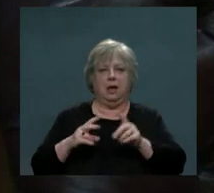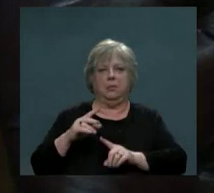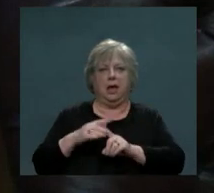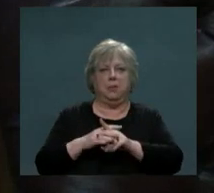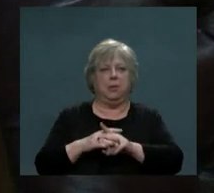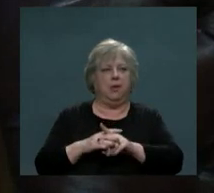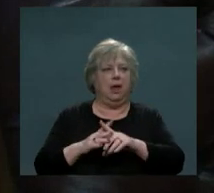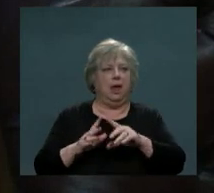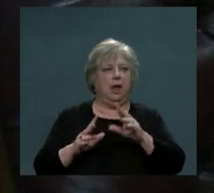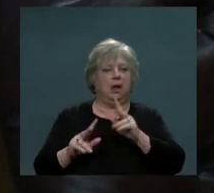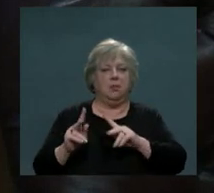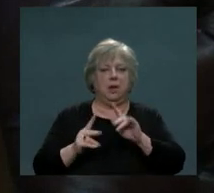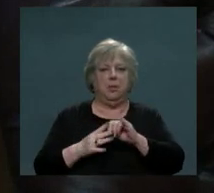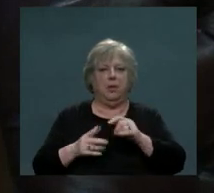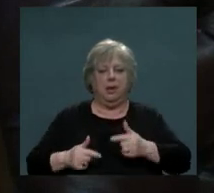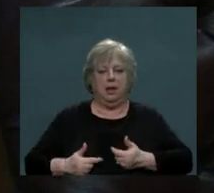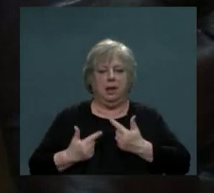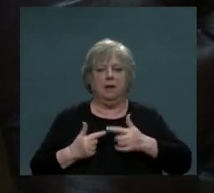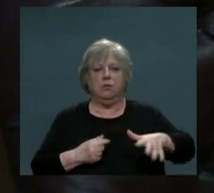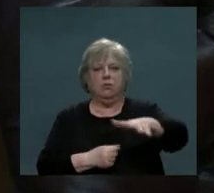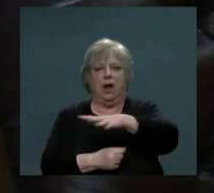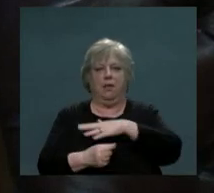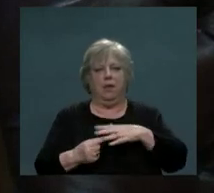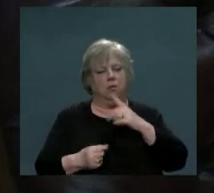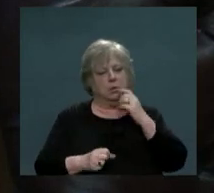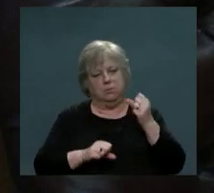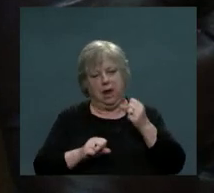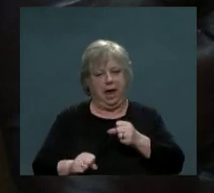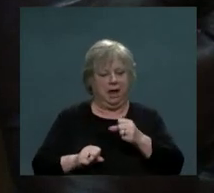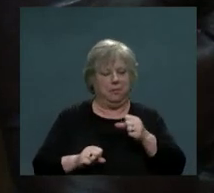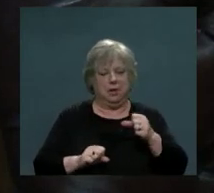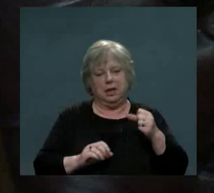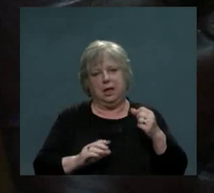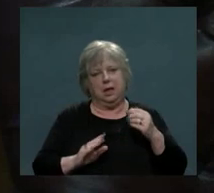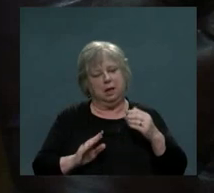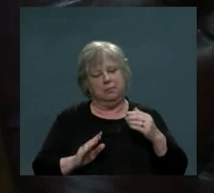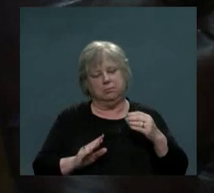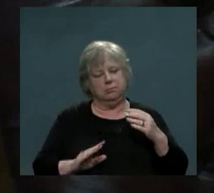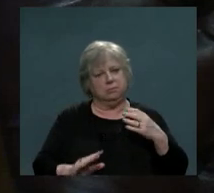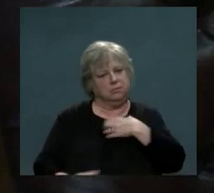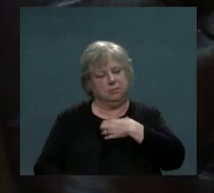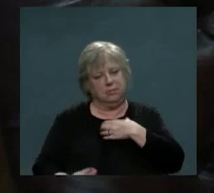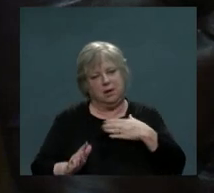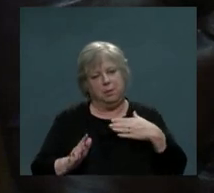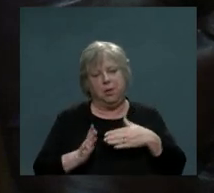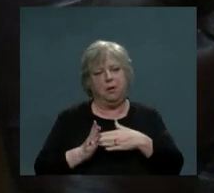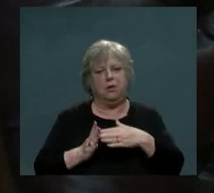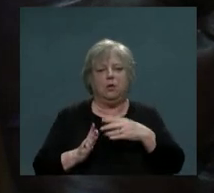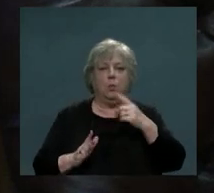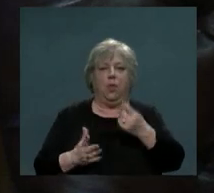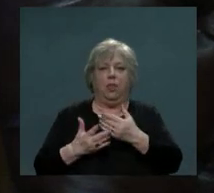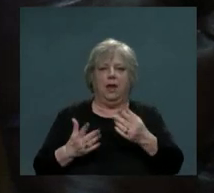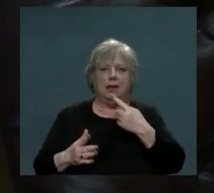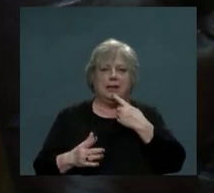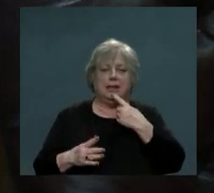the individuals that live around there were adamantly opposed to it, and one of the things that they did cite was the gun